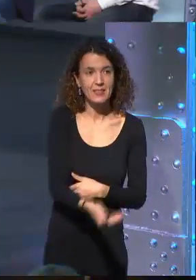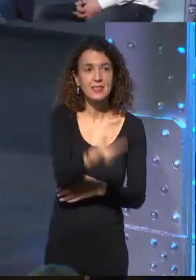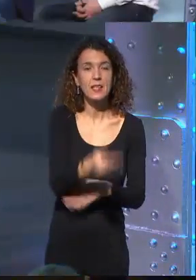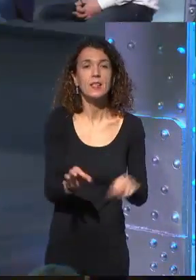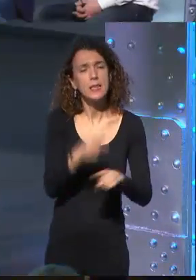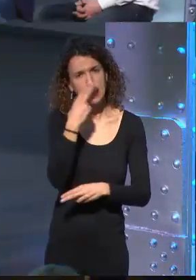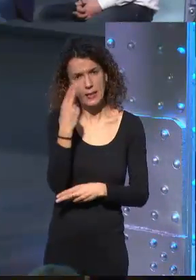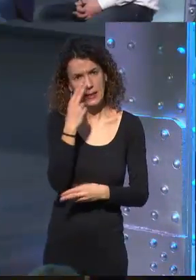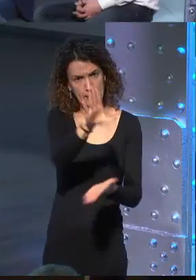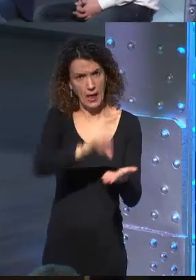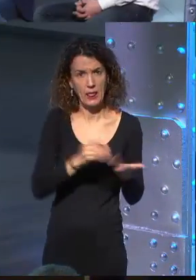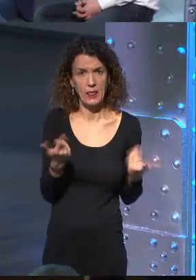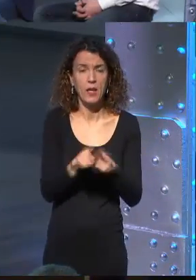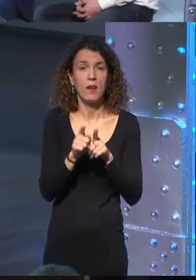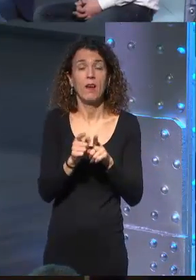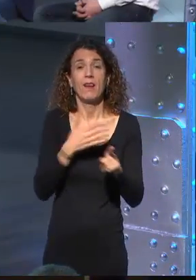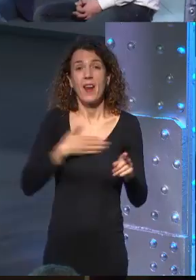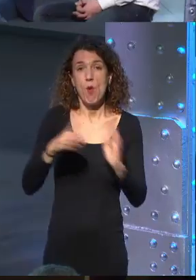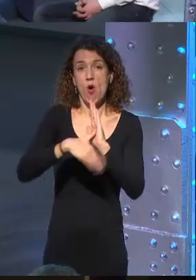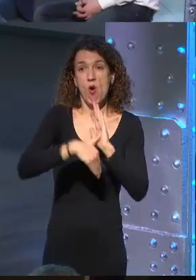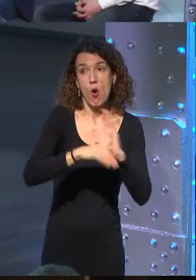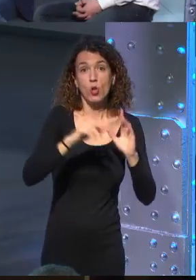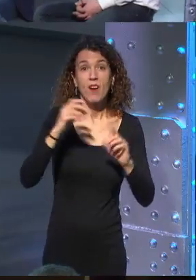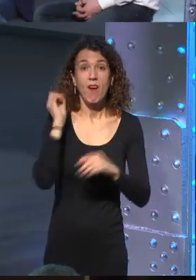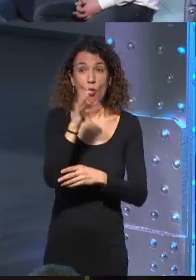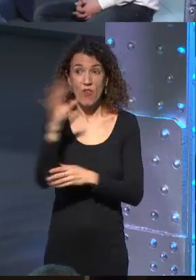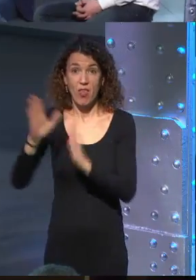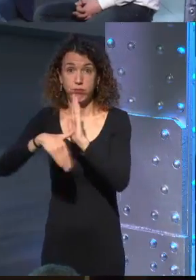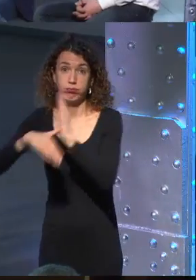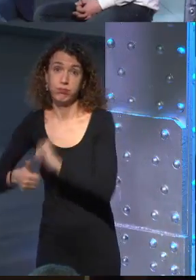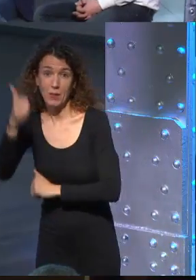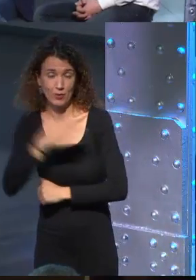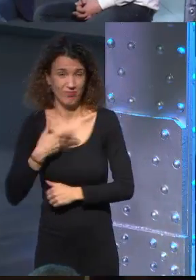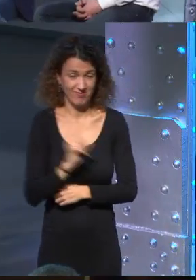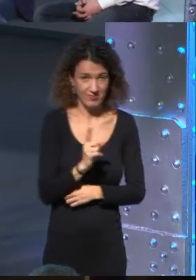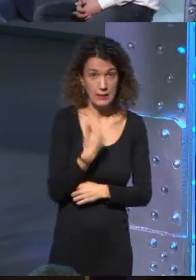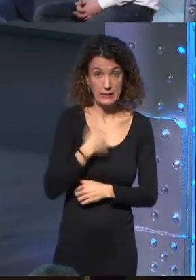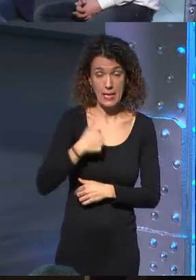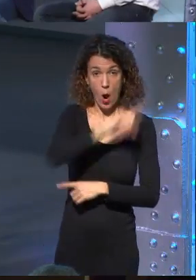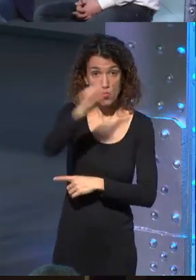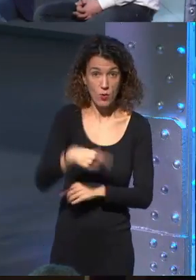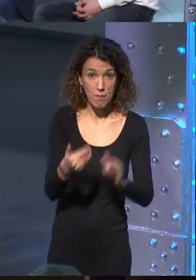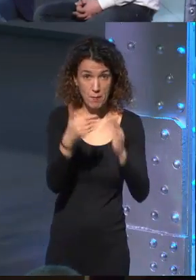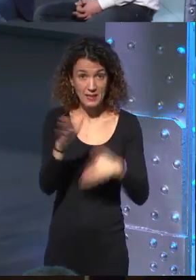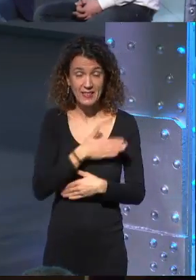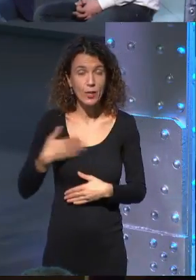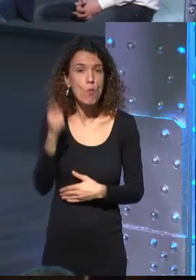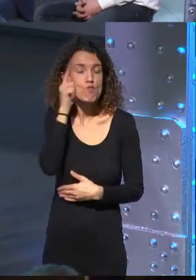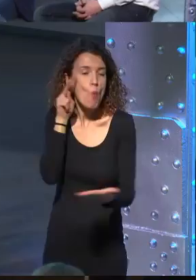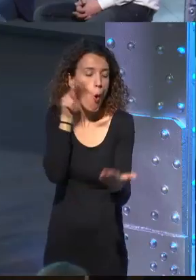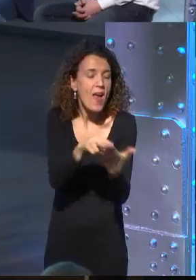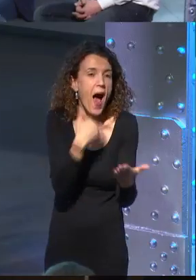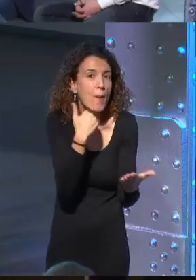opinions, because I think it was an interesting panel and we don't want to delay the rest of the panels, and also because we have